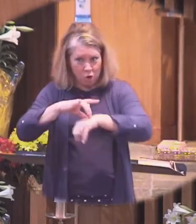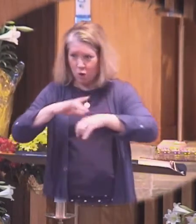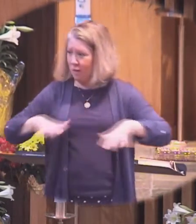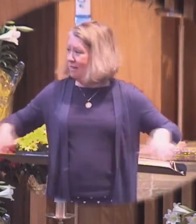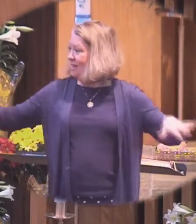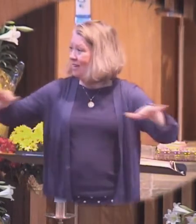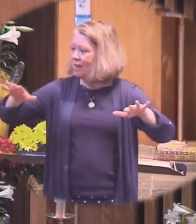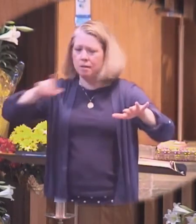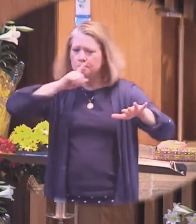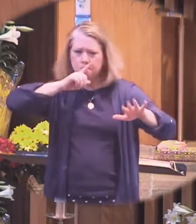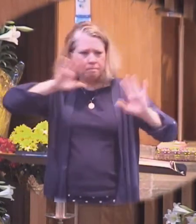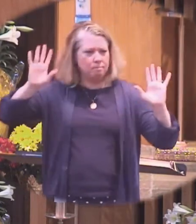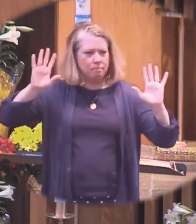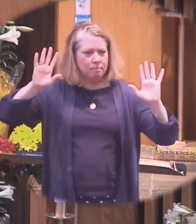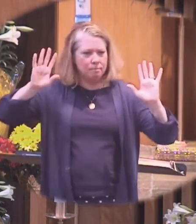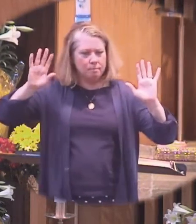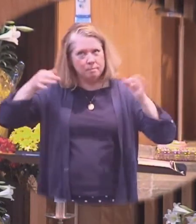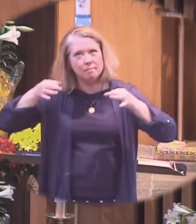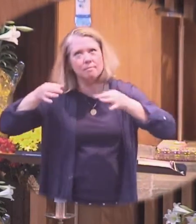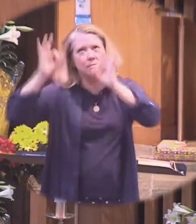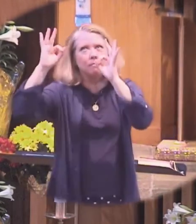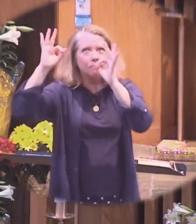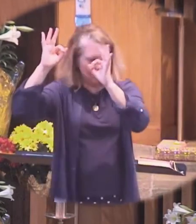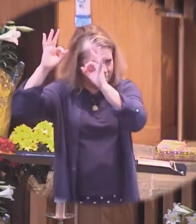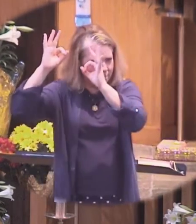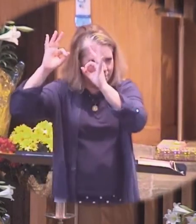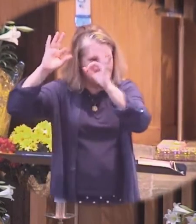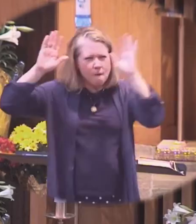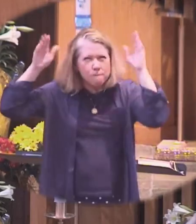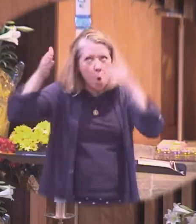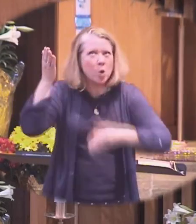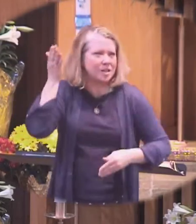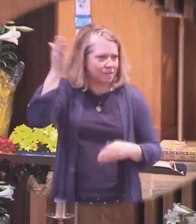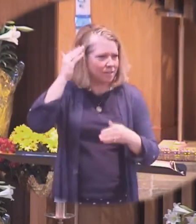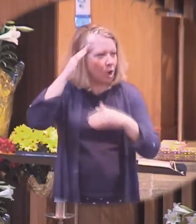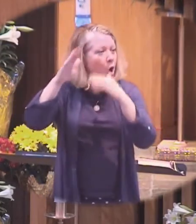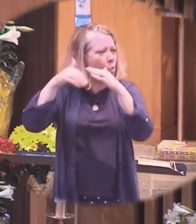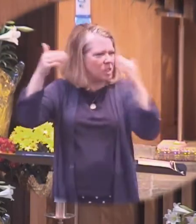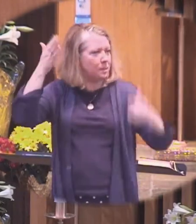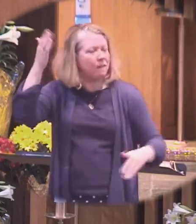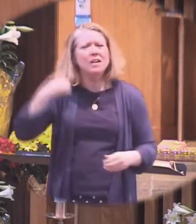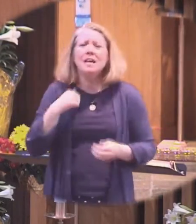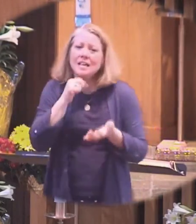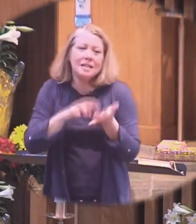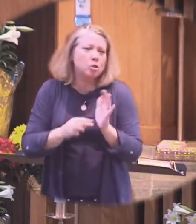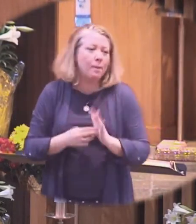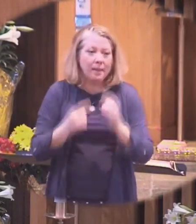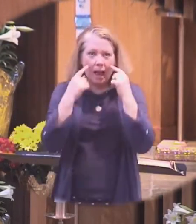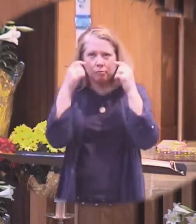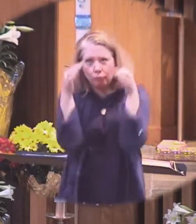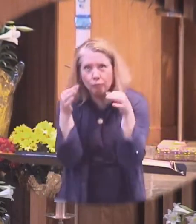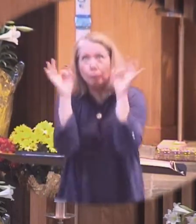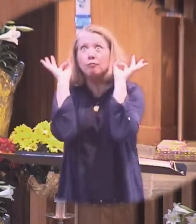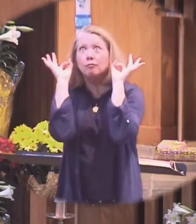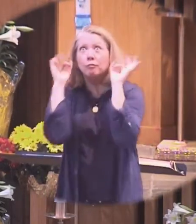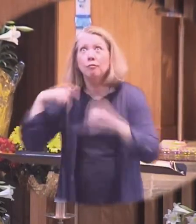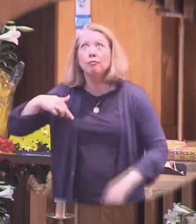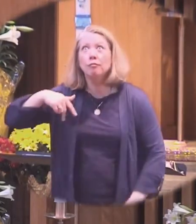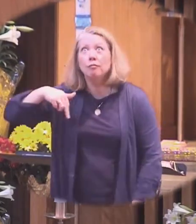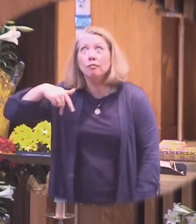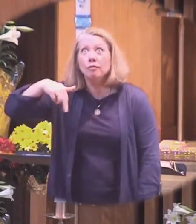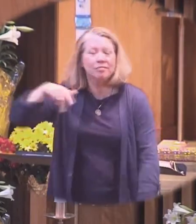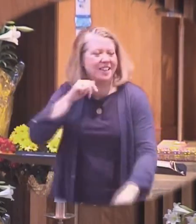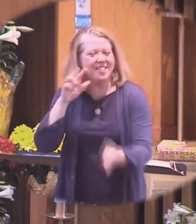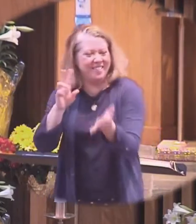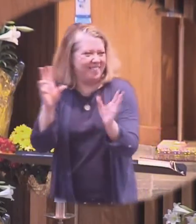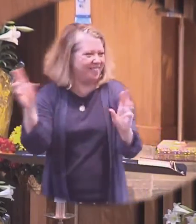keep your eyes focused on what is above. Now, when he says this, he doesn't literally mean to look and to always peer into the sky